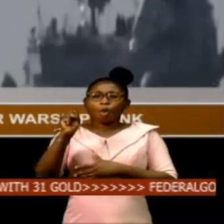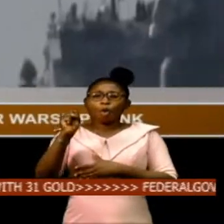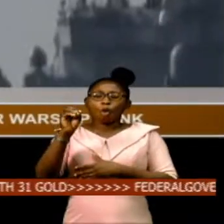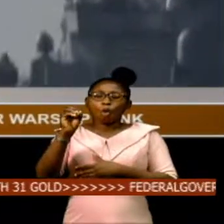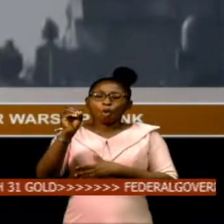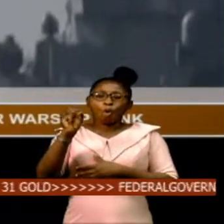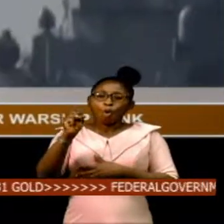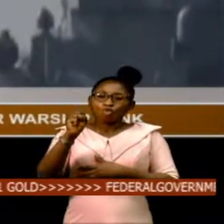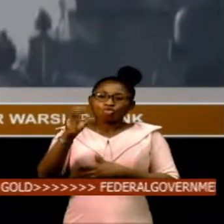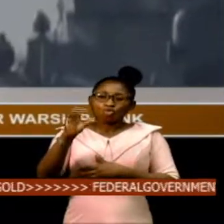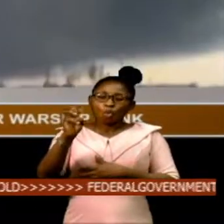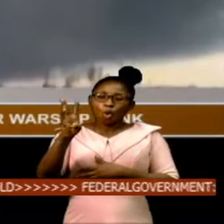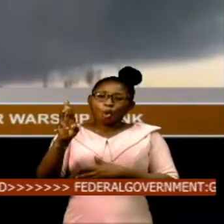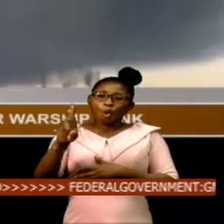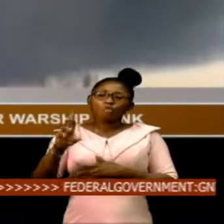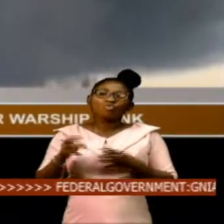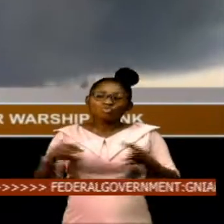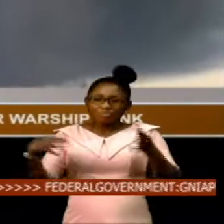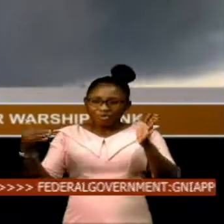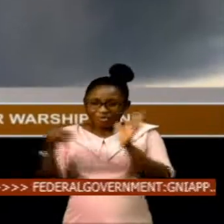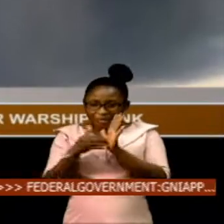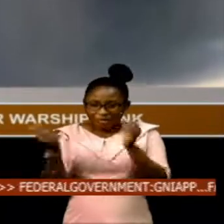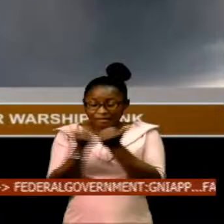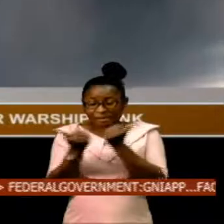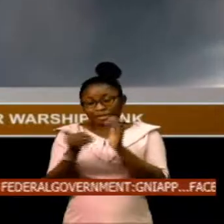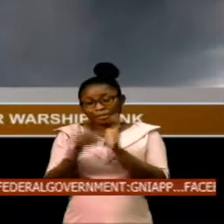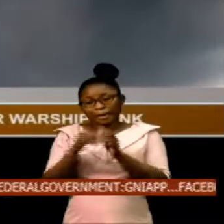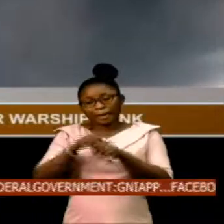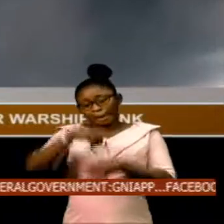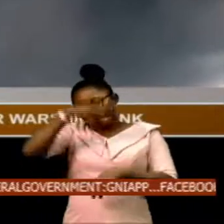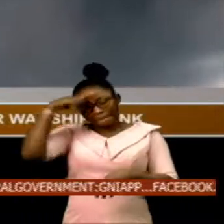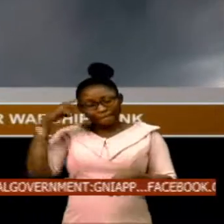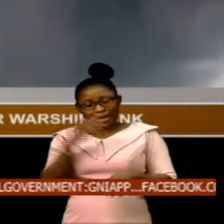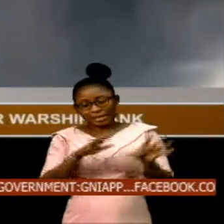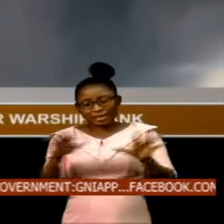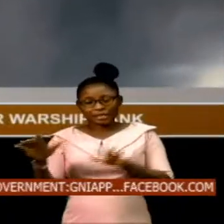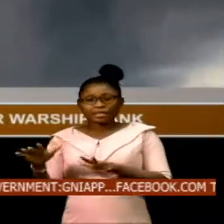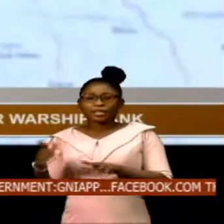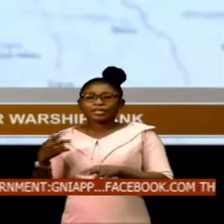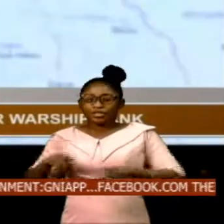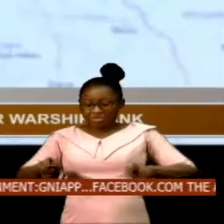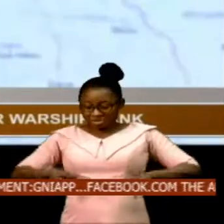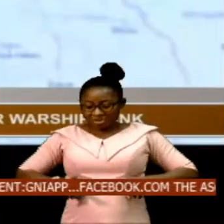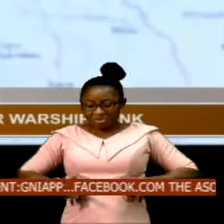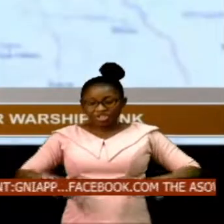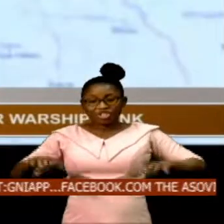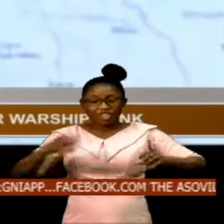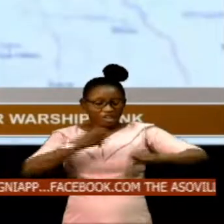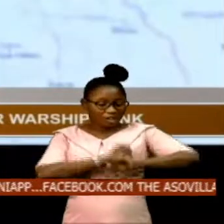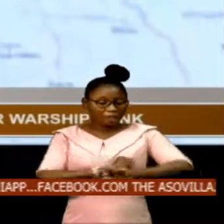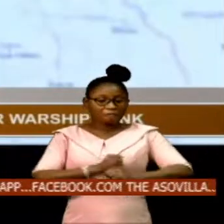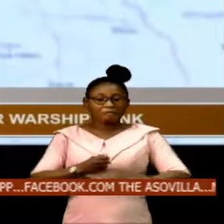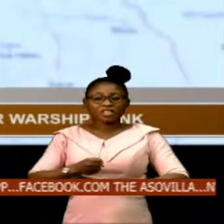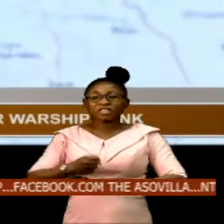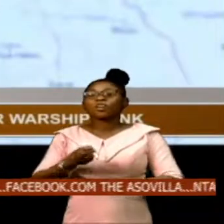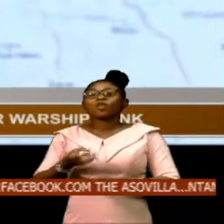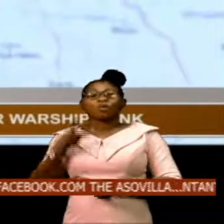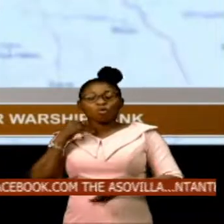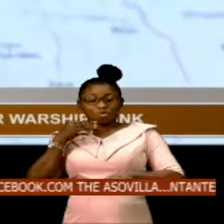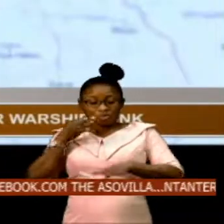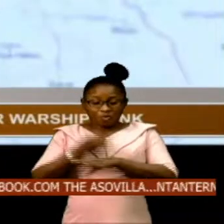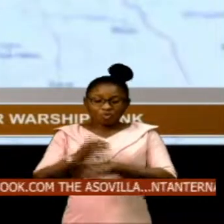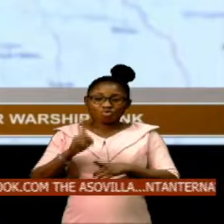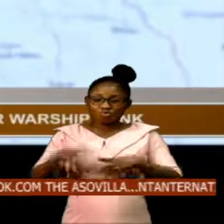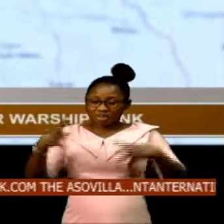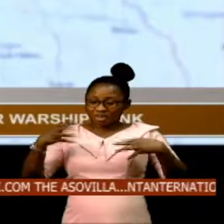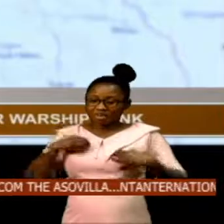retaliated to the sinking of the largest ship in its Black Sea fleet. The Russian Defense Ministry was forced to accept